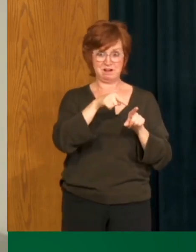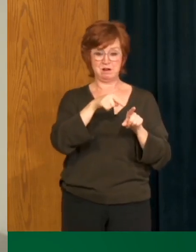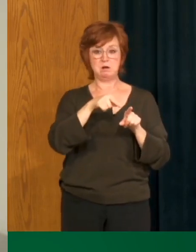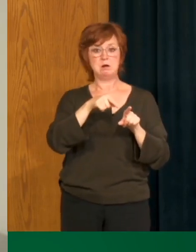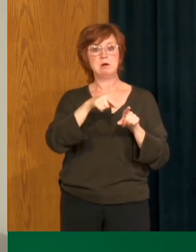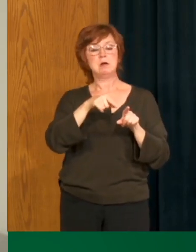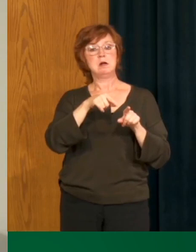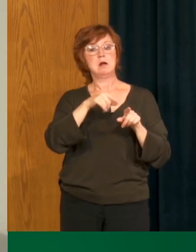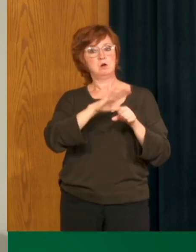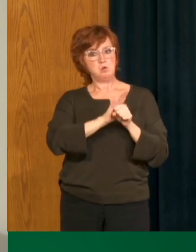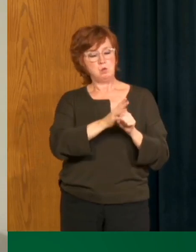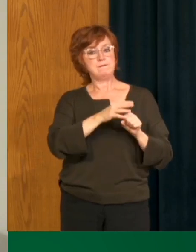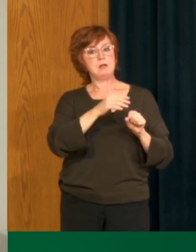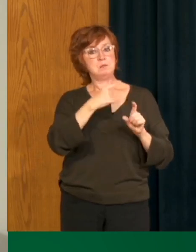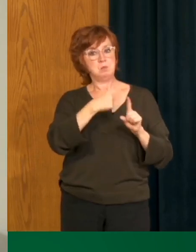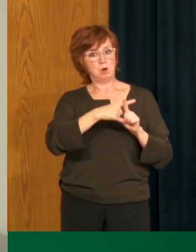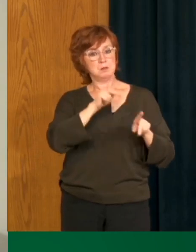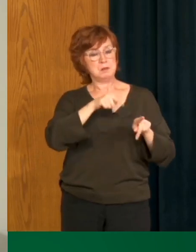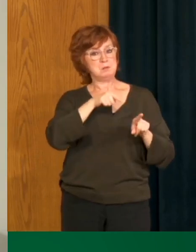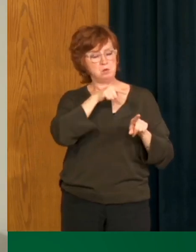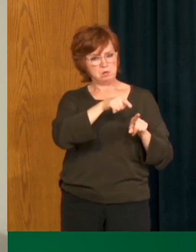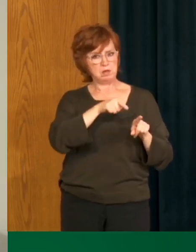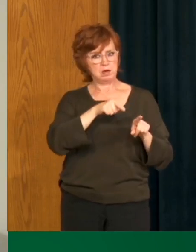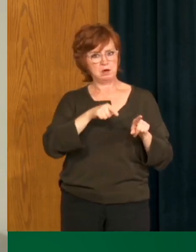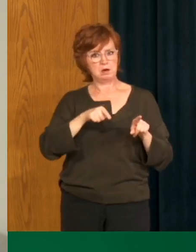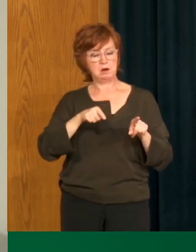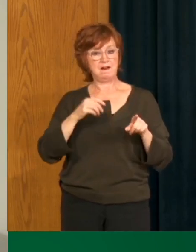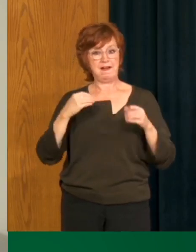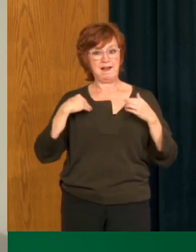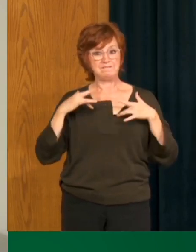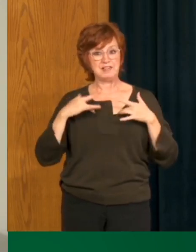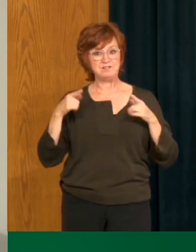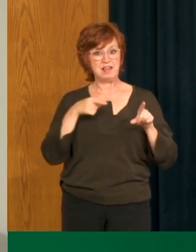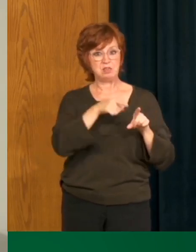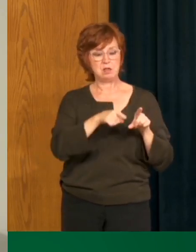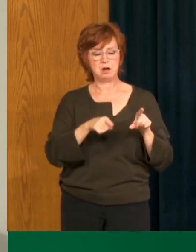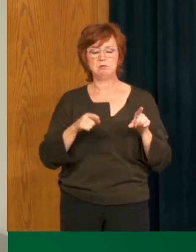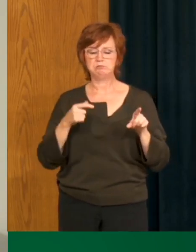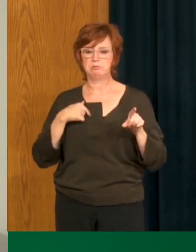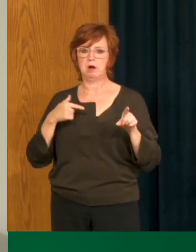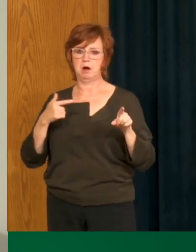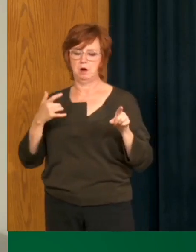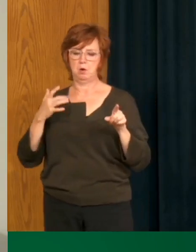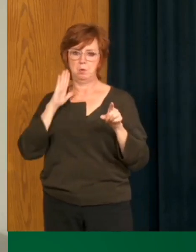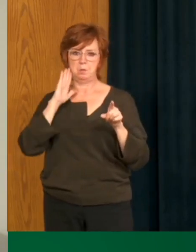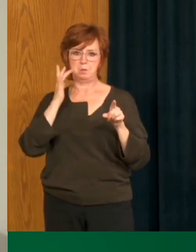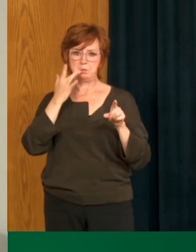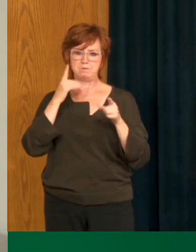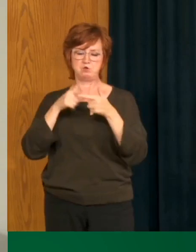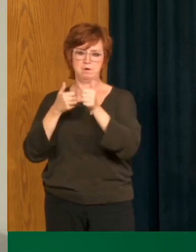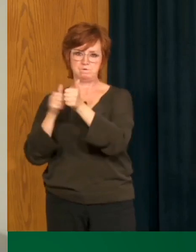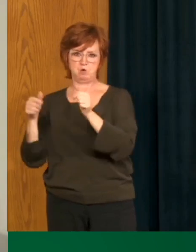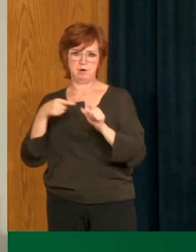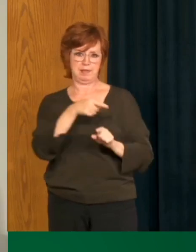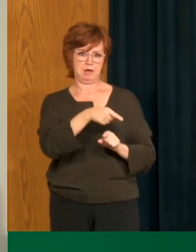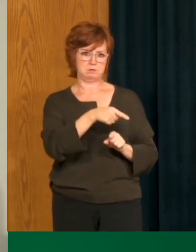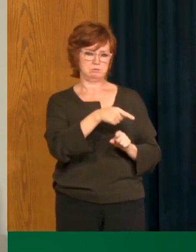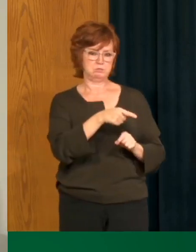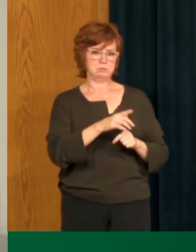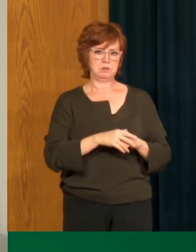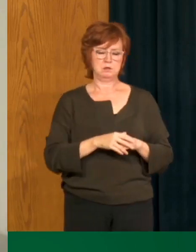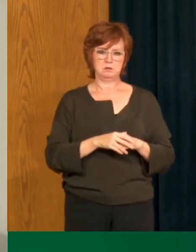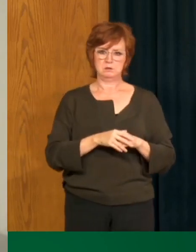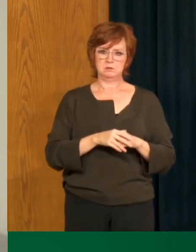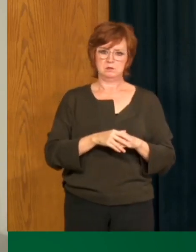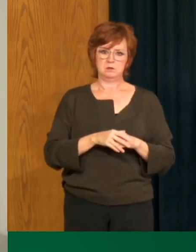another location until things have settled down. And it has been hard for all of us. I mean, all of us can count instances where we